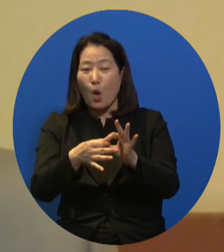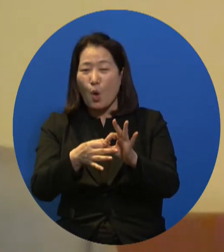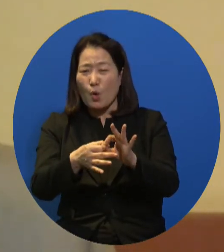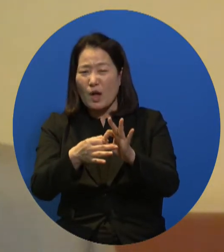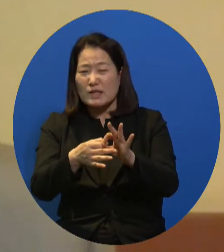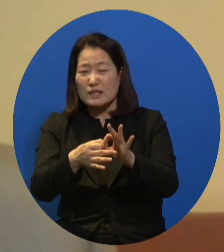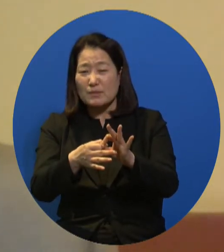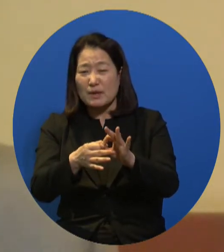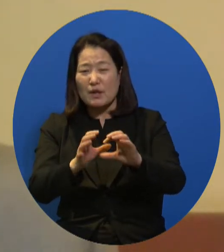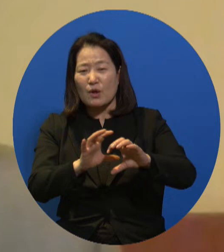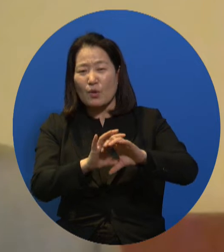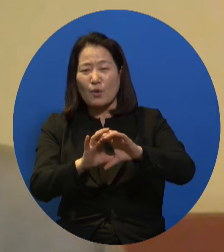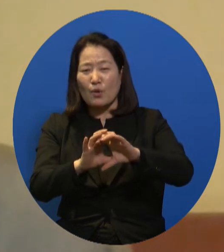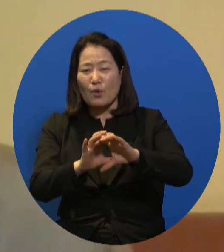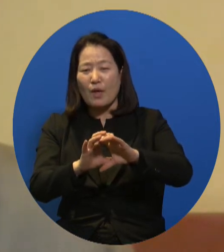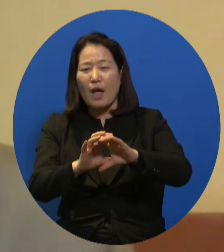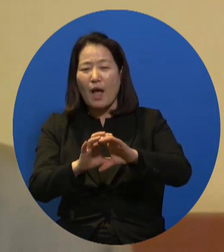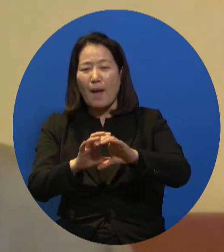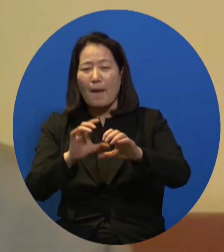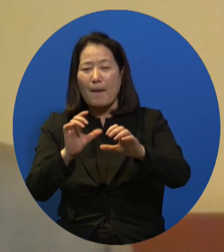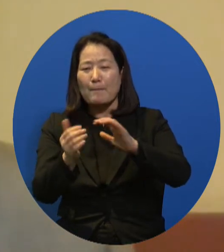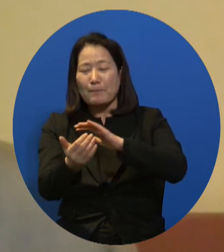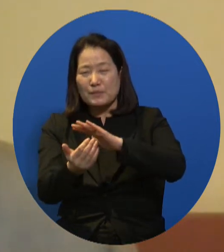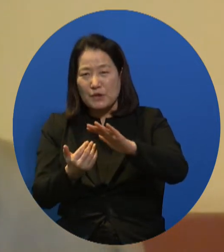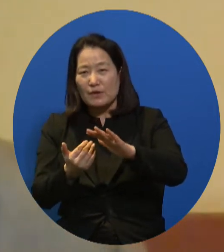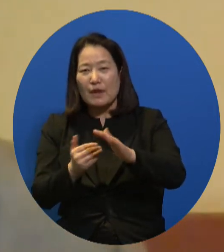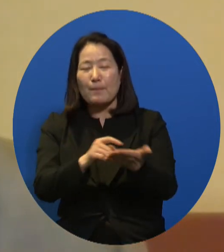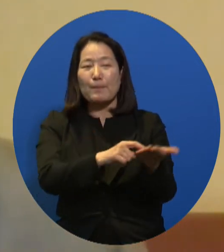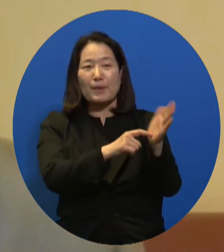findings, including by translating the report into the